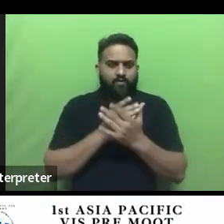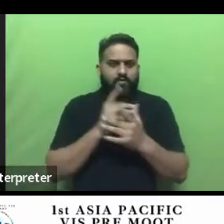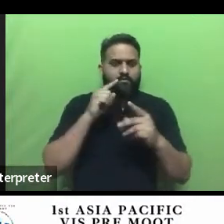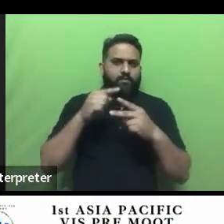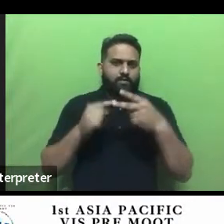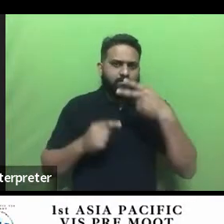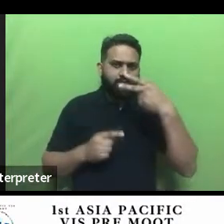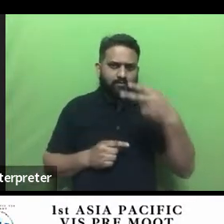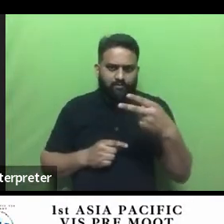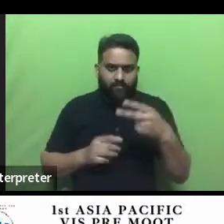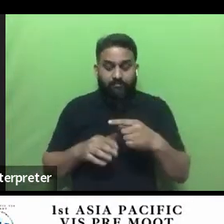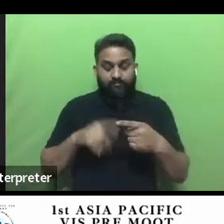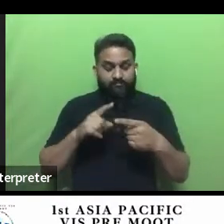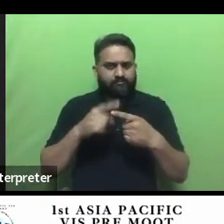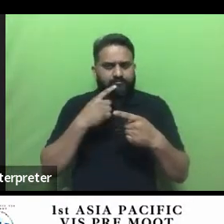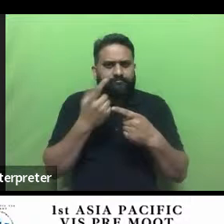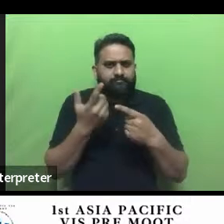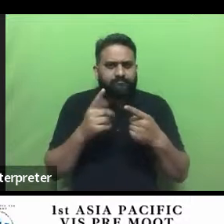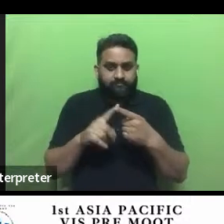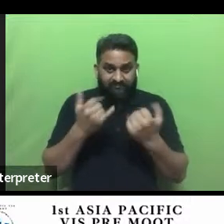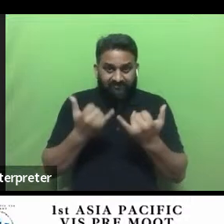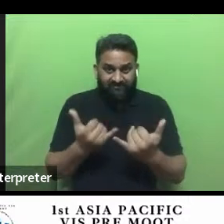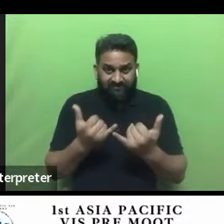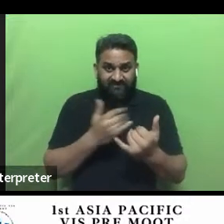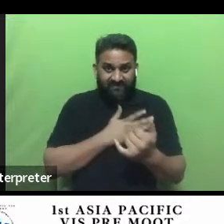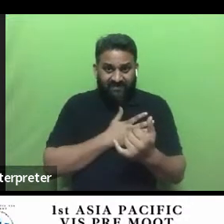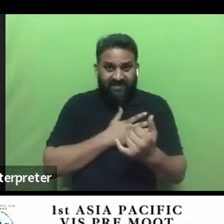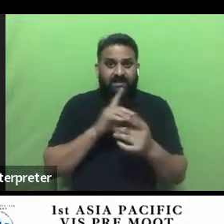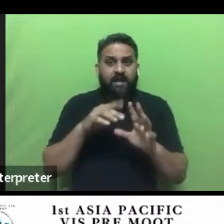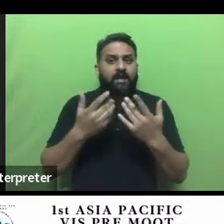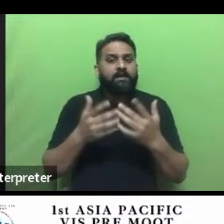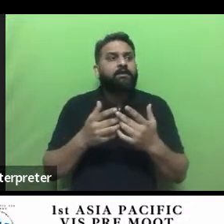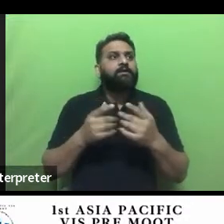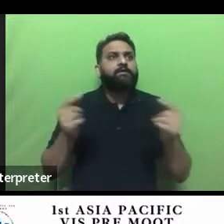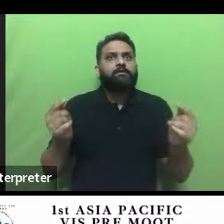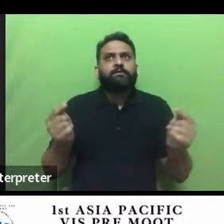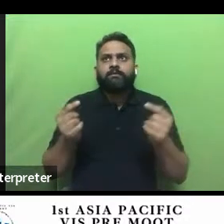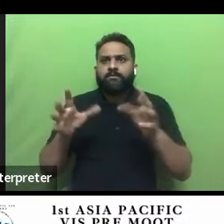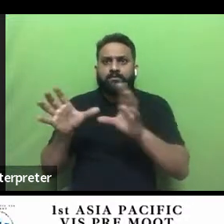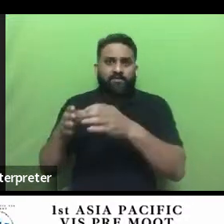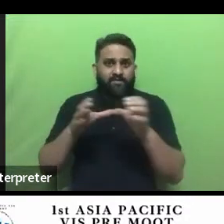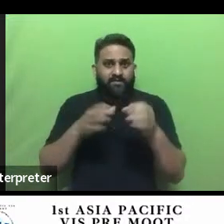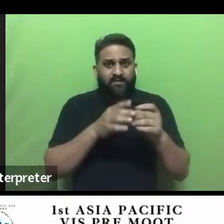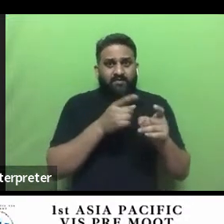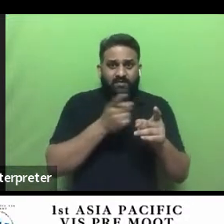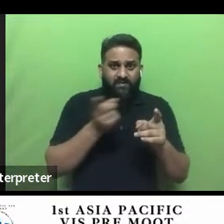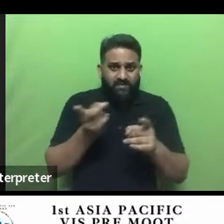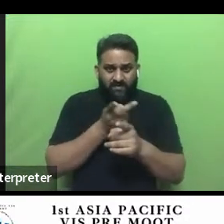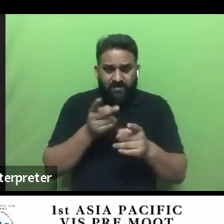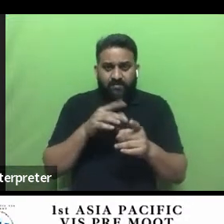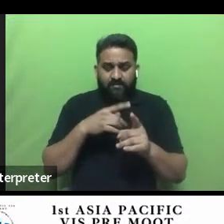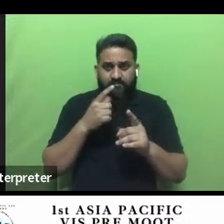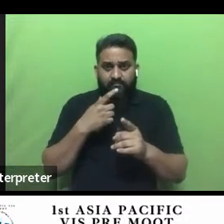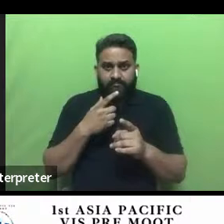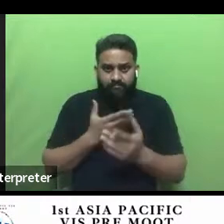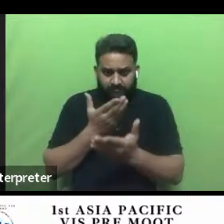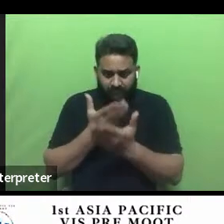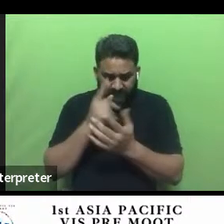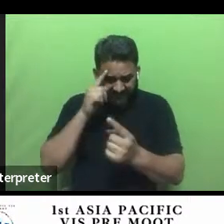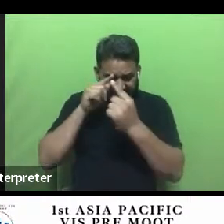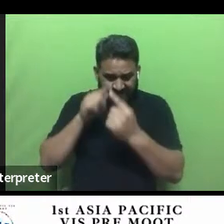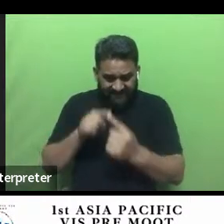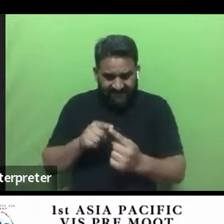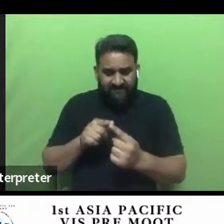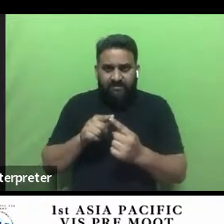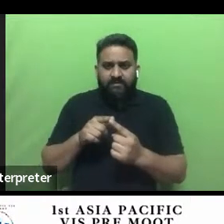that indicate that there existed no meeting of minds between the parties with respect to which arbitration agreement was to be applied